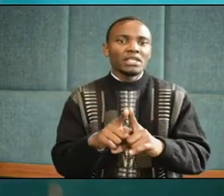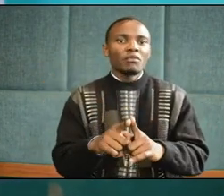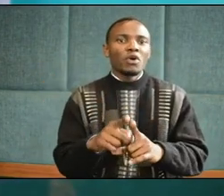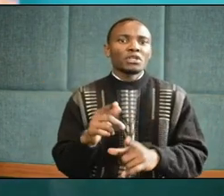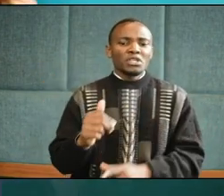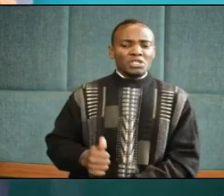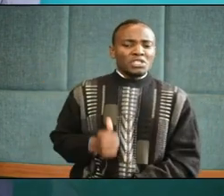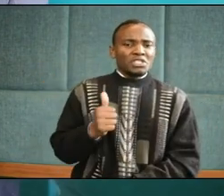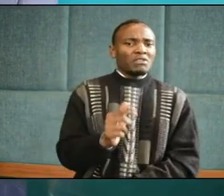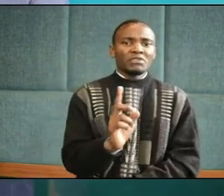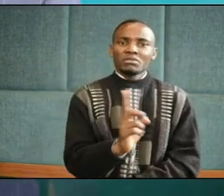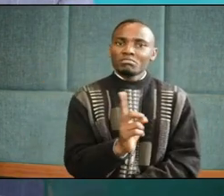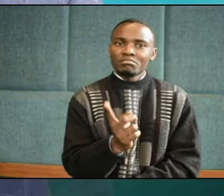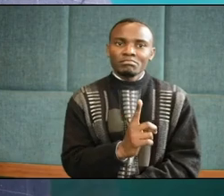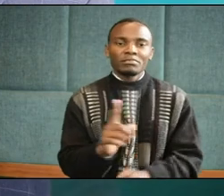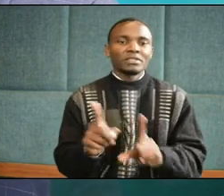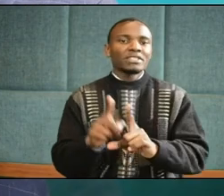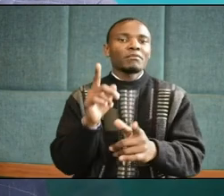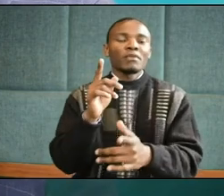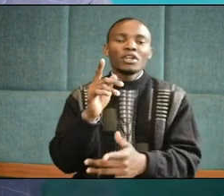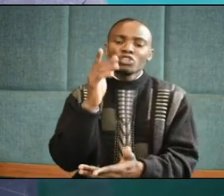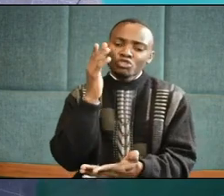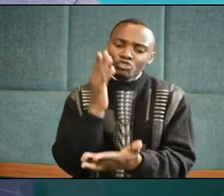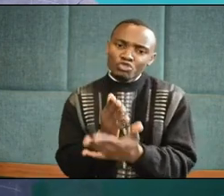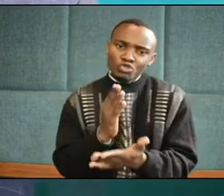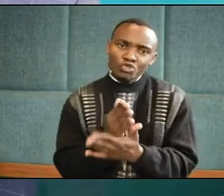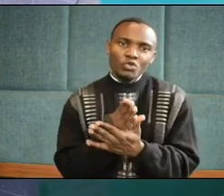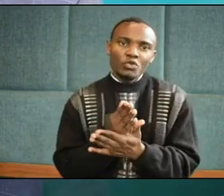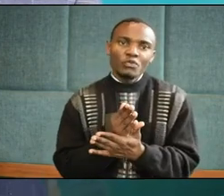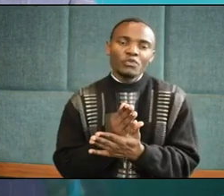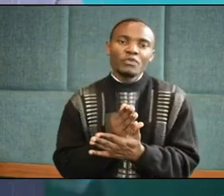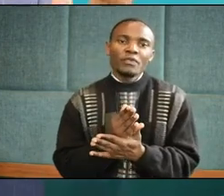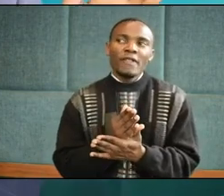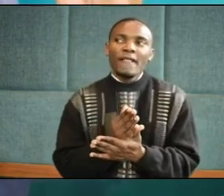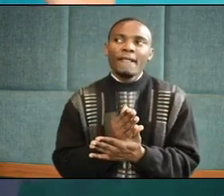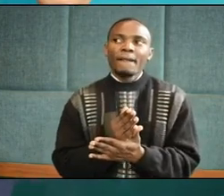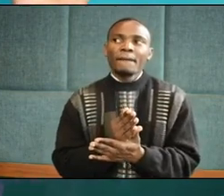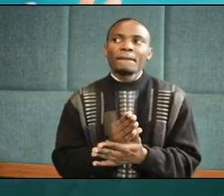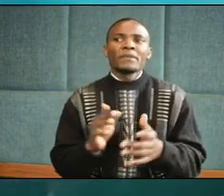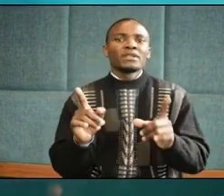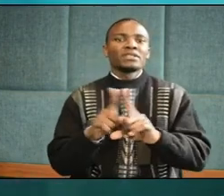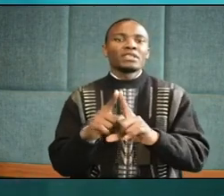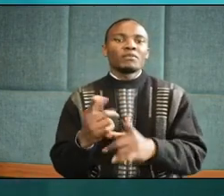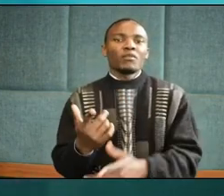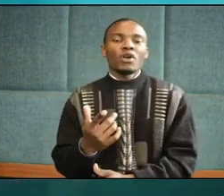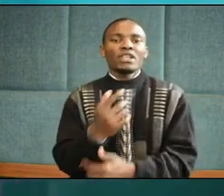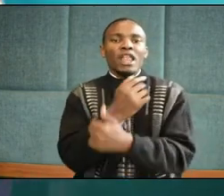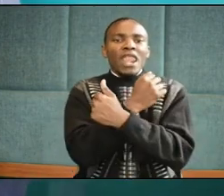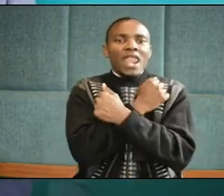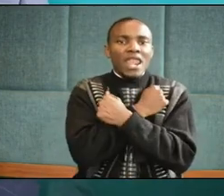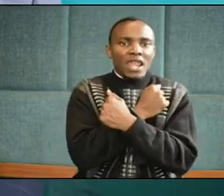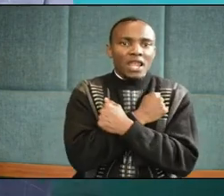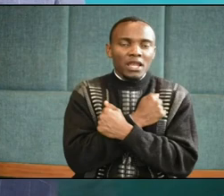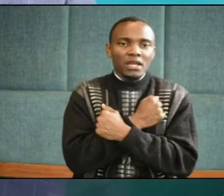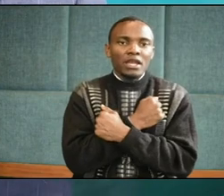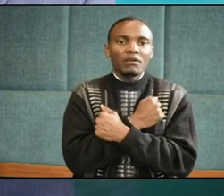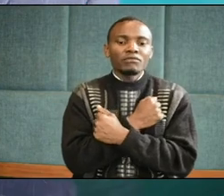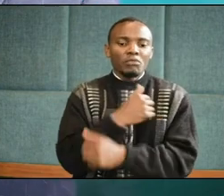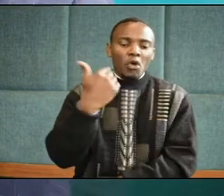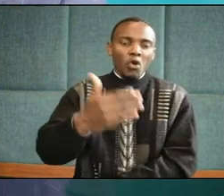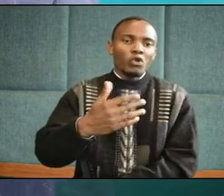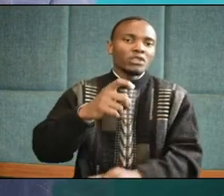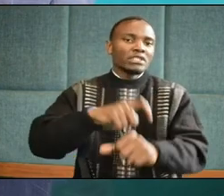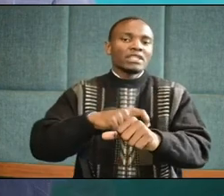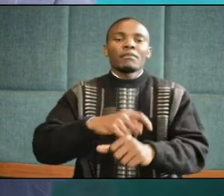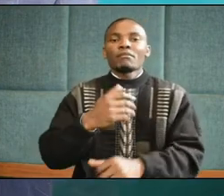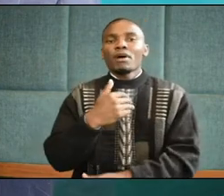sincere, servant, not very good at calculating dangers and difficulties